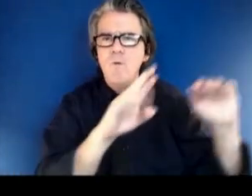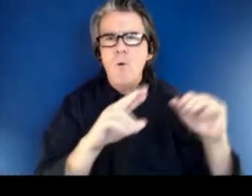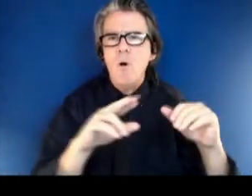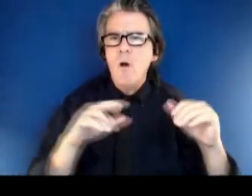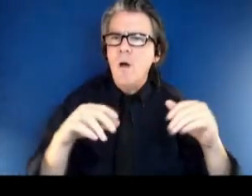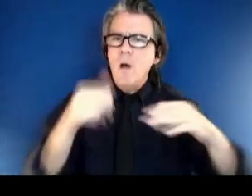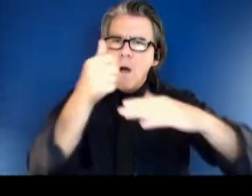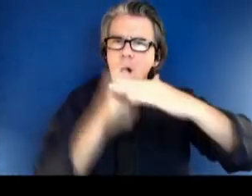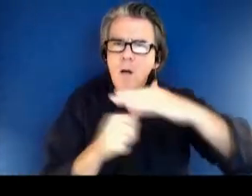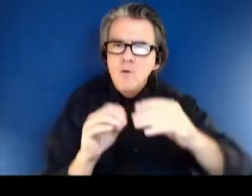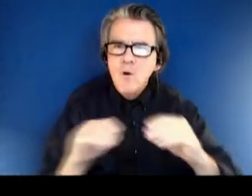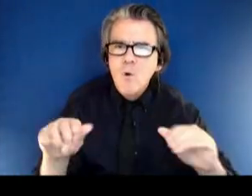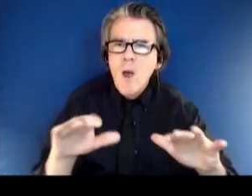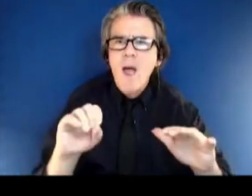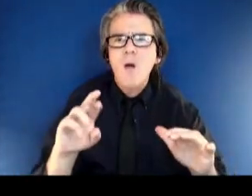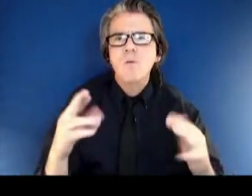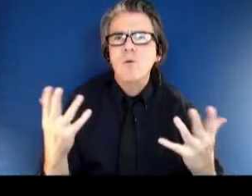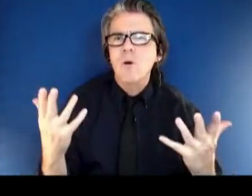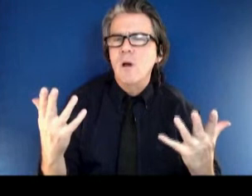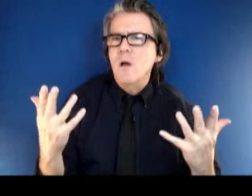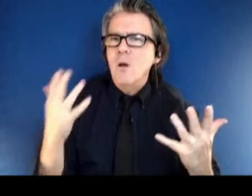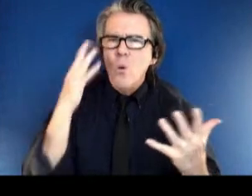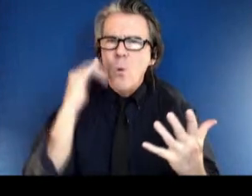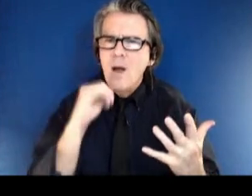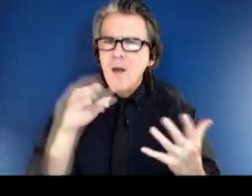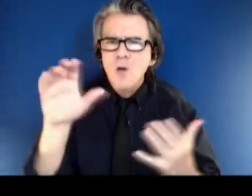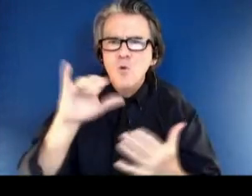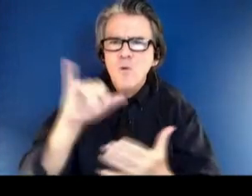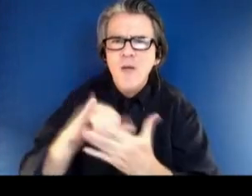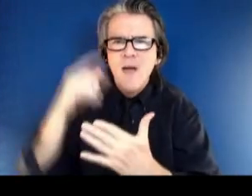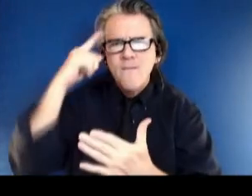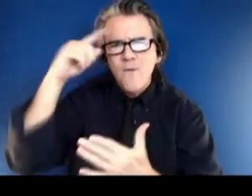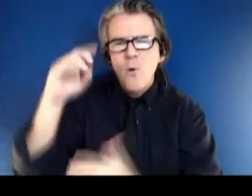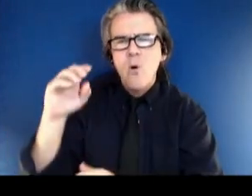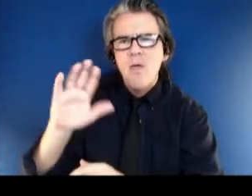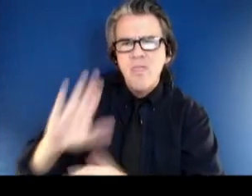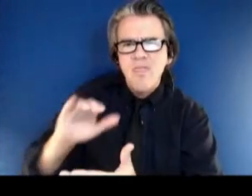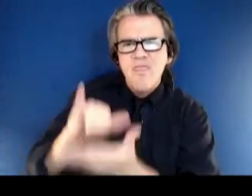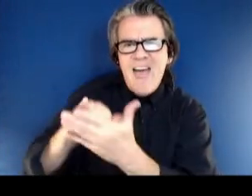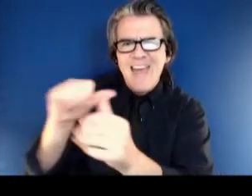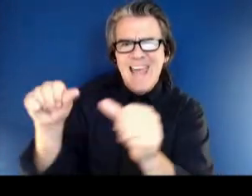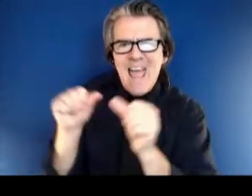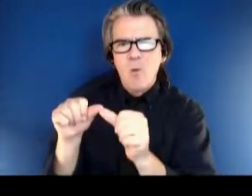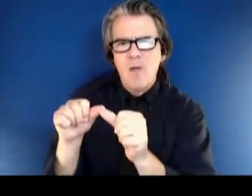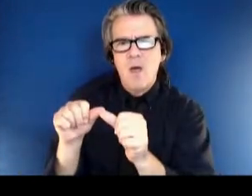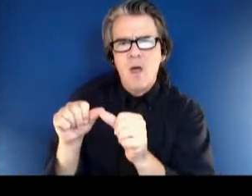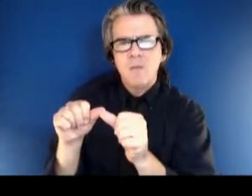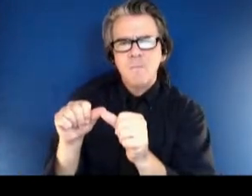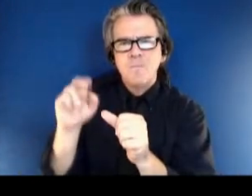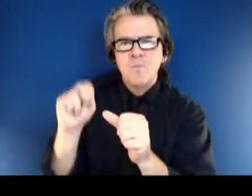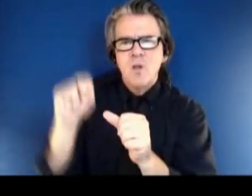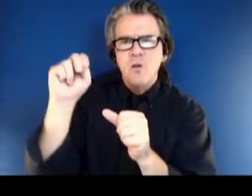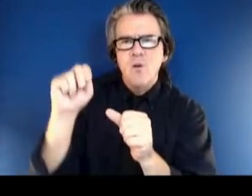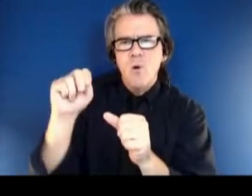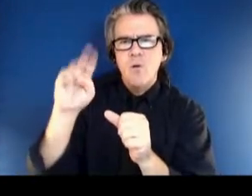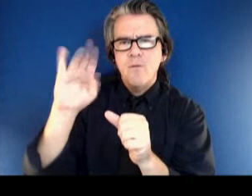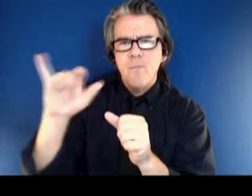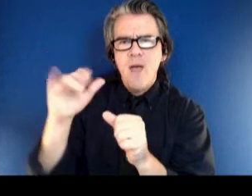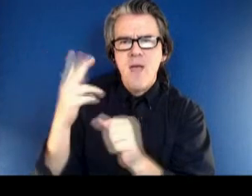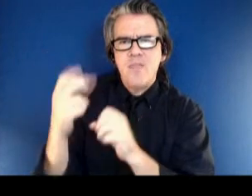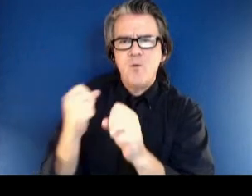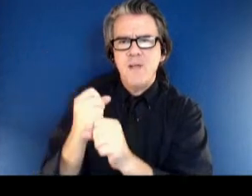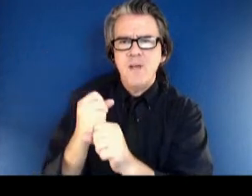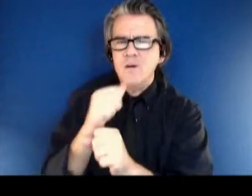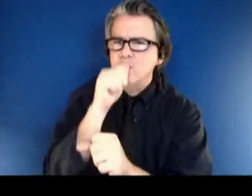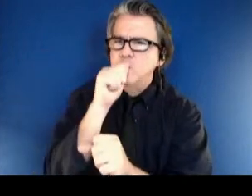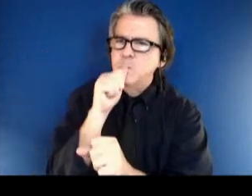Deb. Let's turn to Mark Quinlan. He's our incident commander to tackle these questions. Mark, we are trying to make